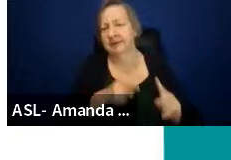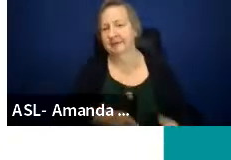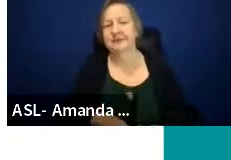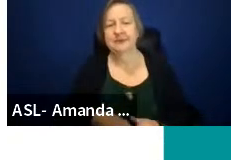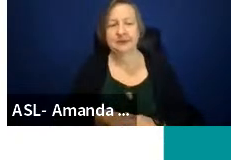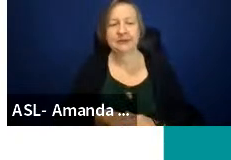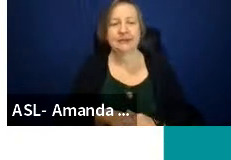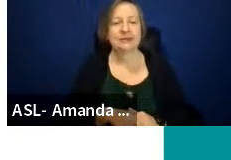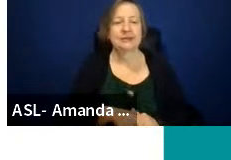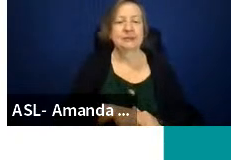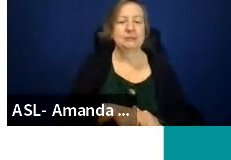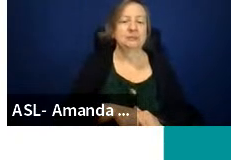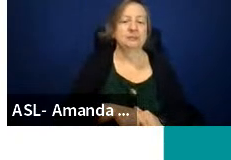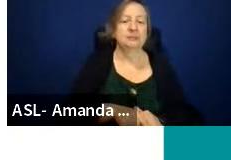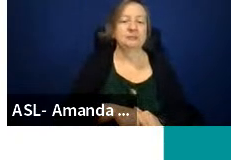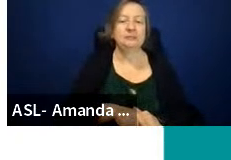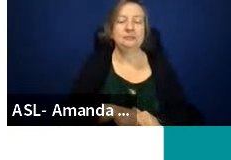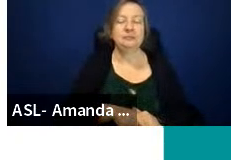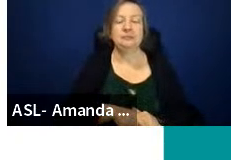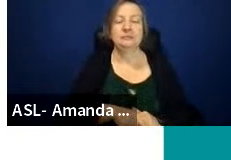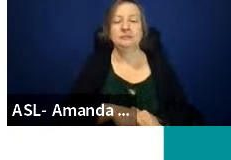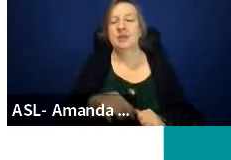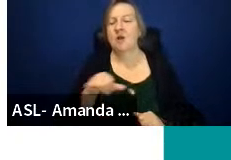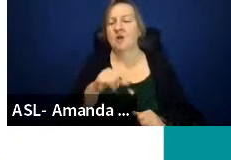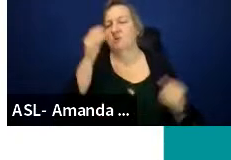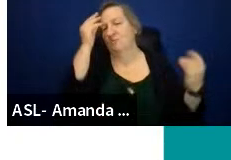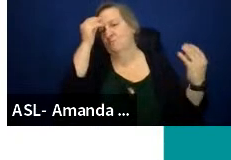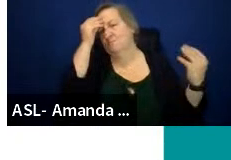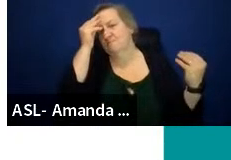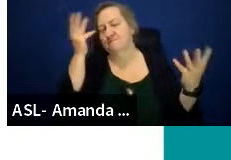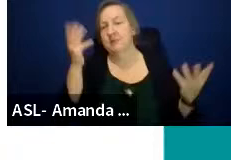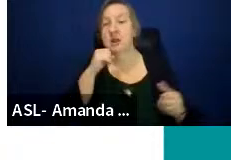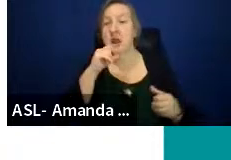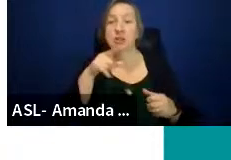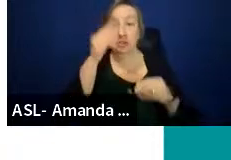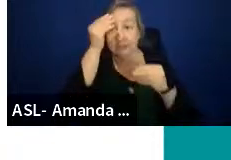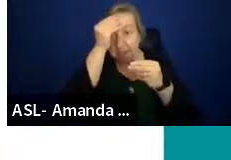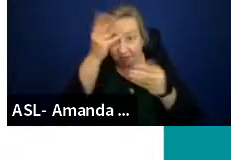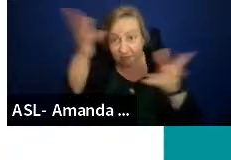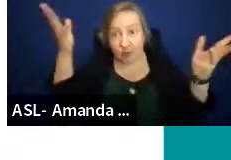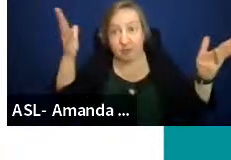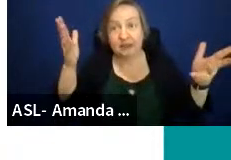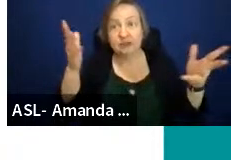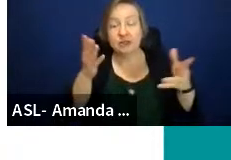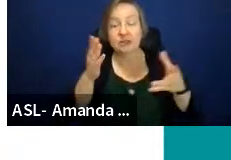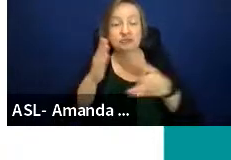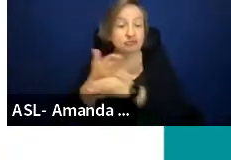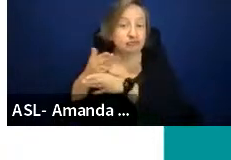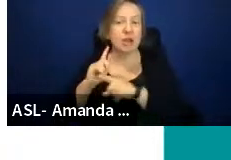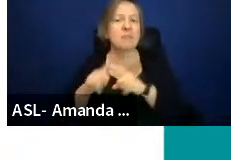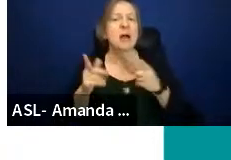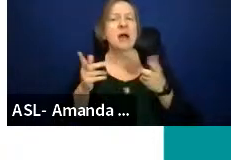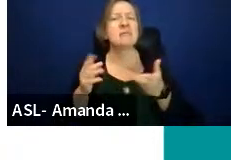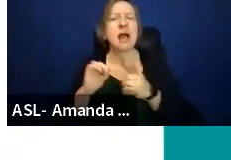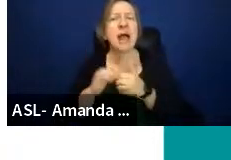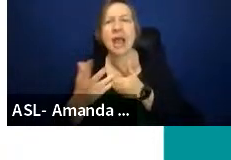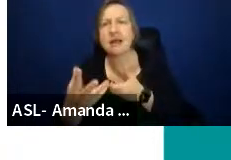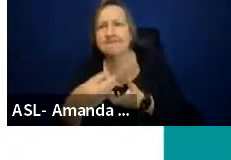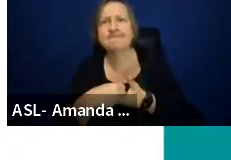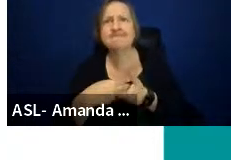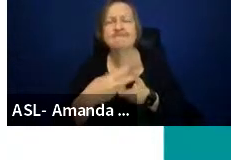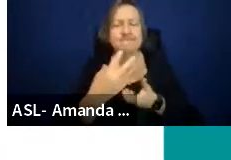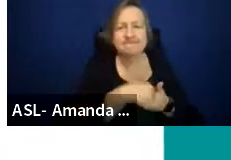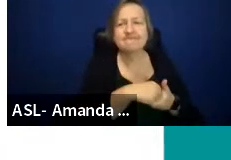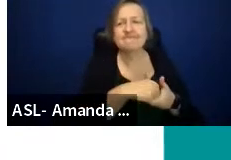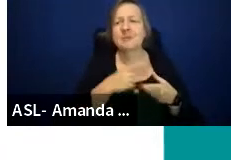And then also thinking about not just getting information out, but also engagement. How we're